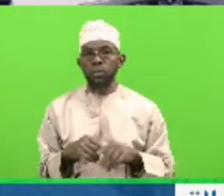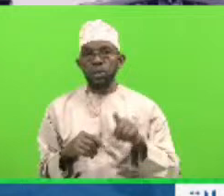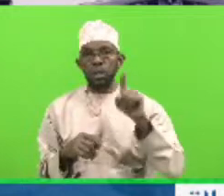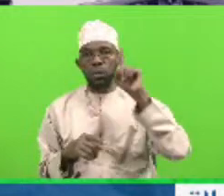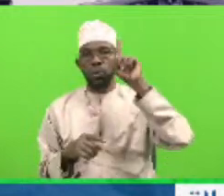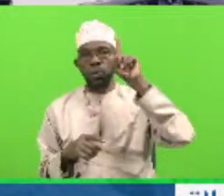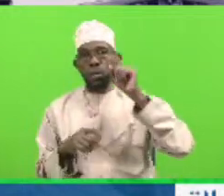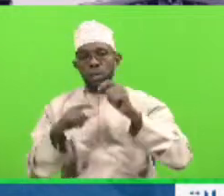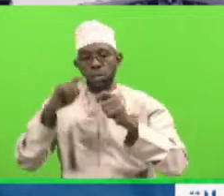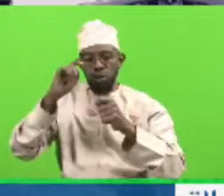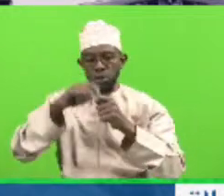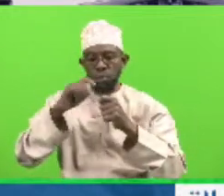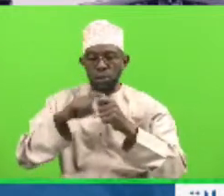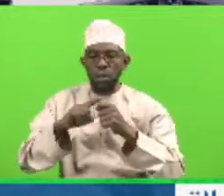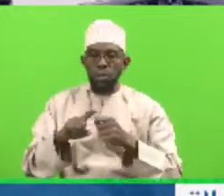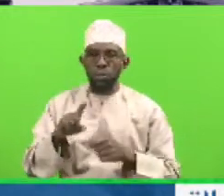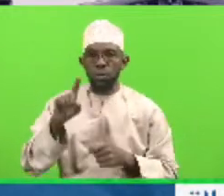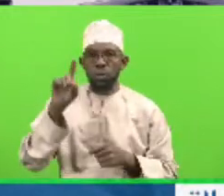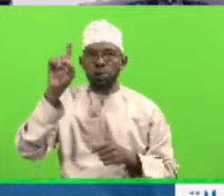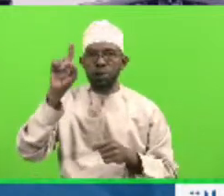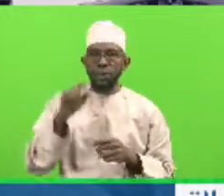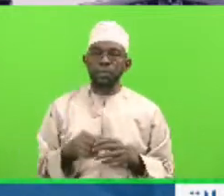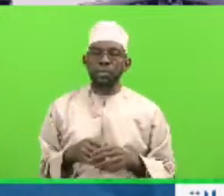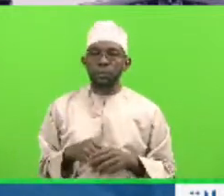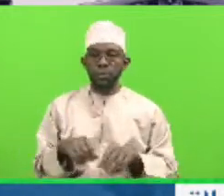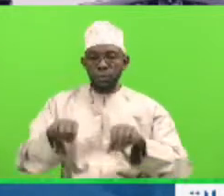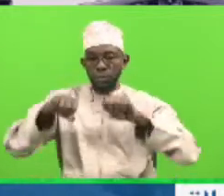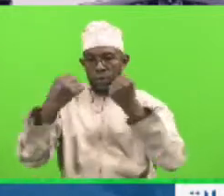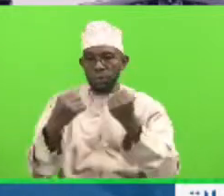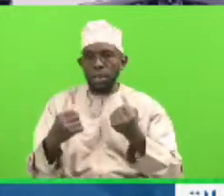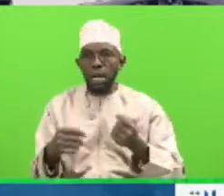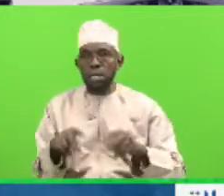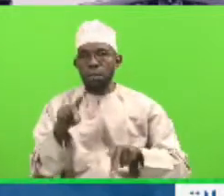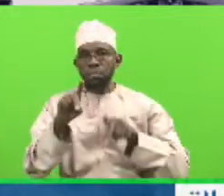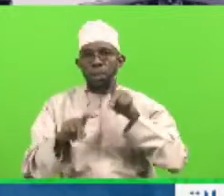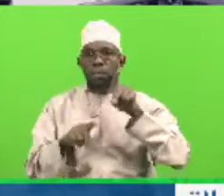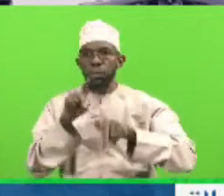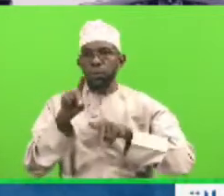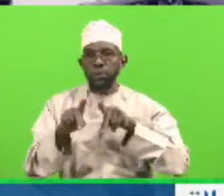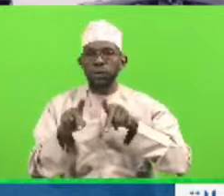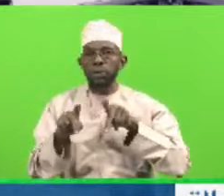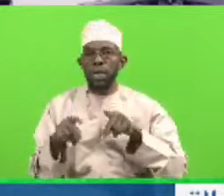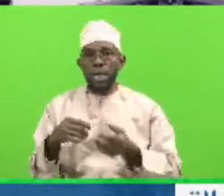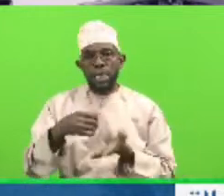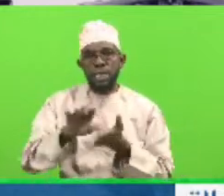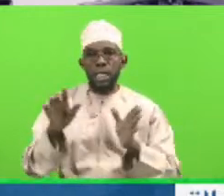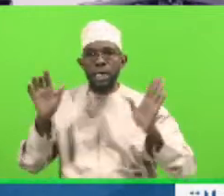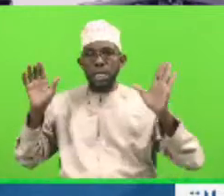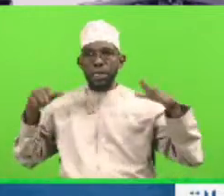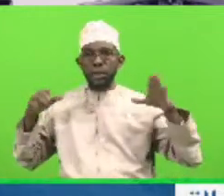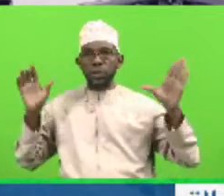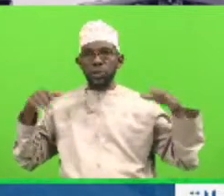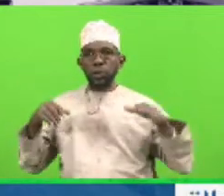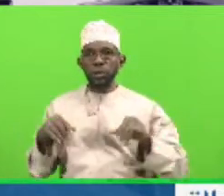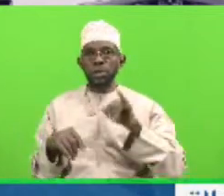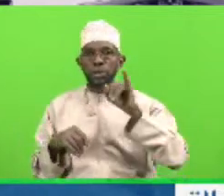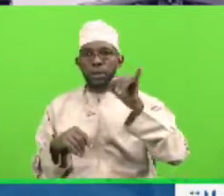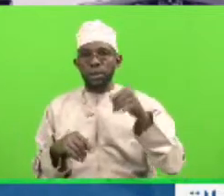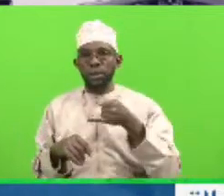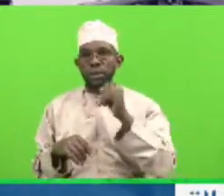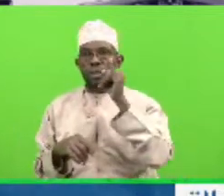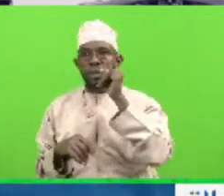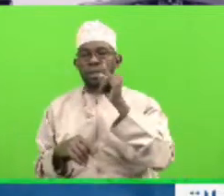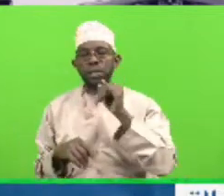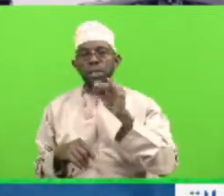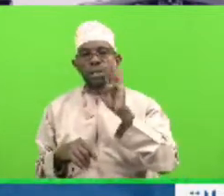Allah subhanahu wa ta'ala, in destroying these people, sent the angel Jibreel alayhi salam. If you read